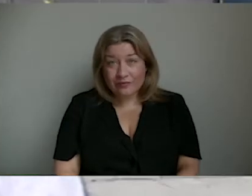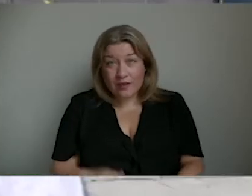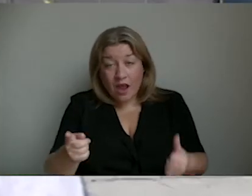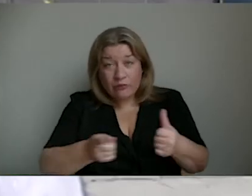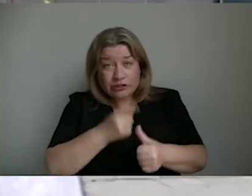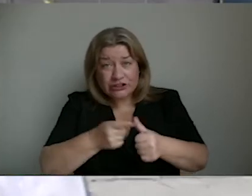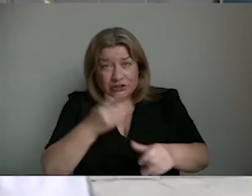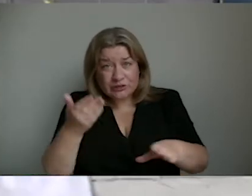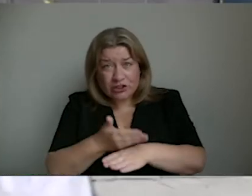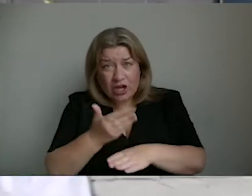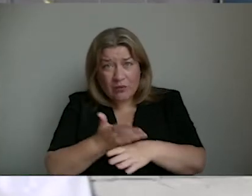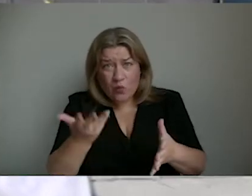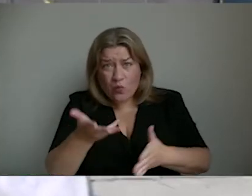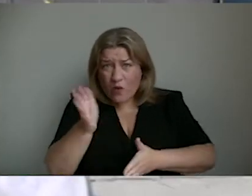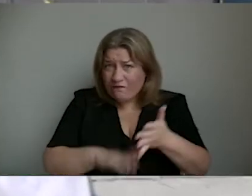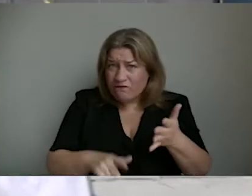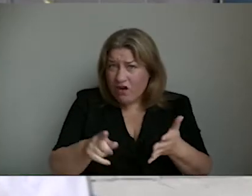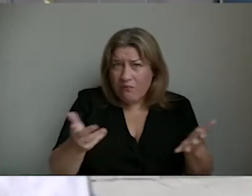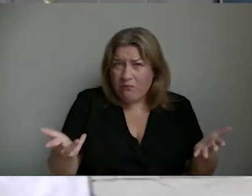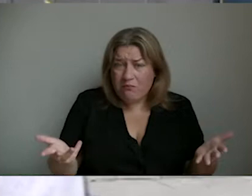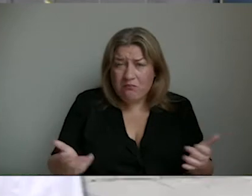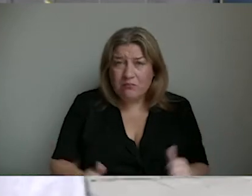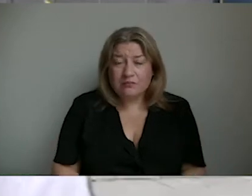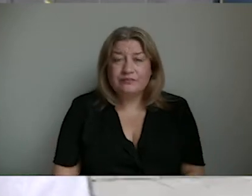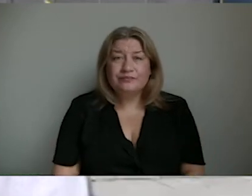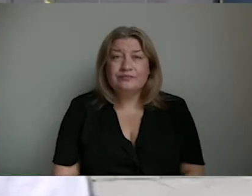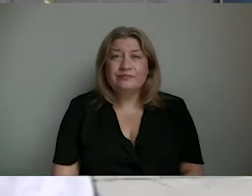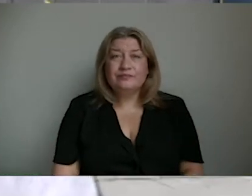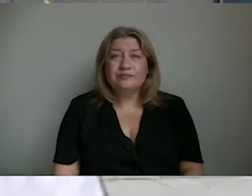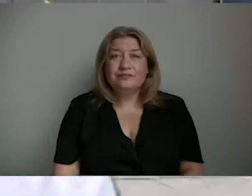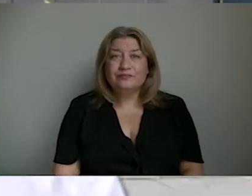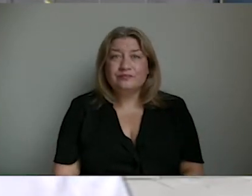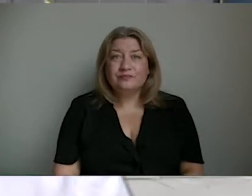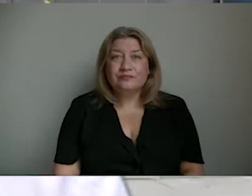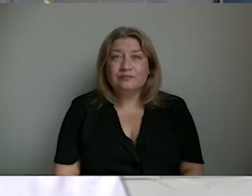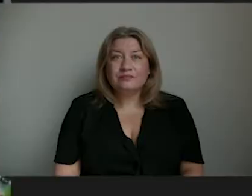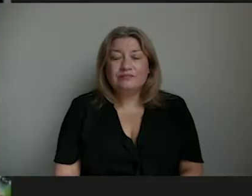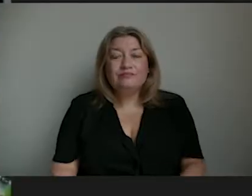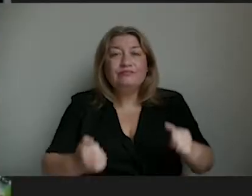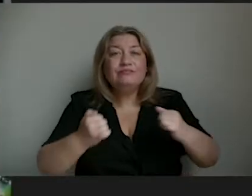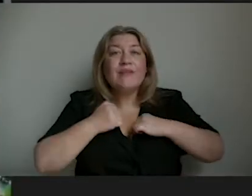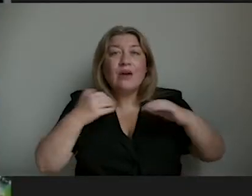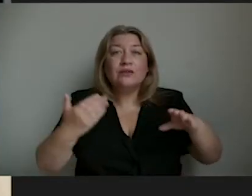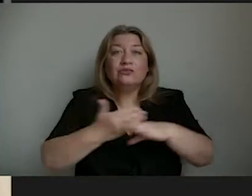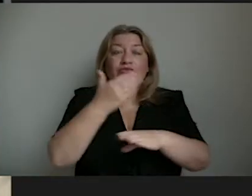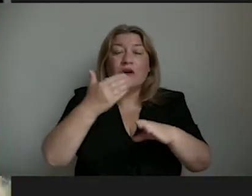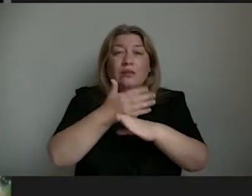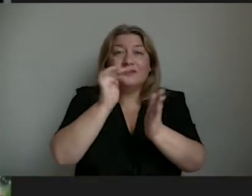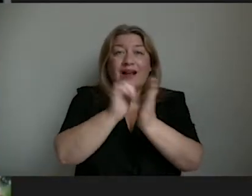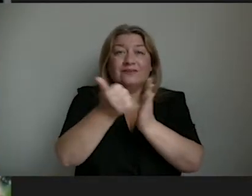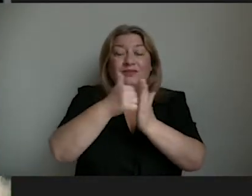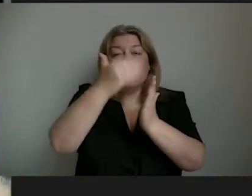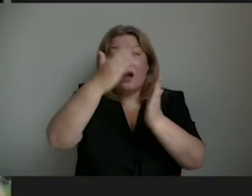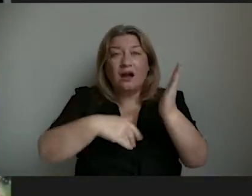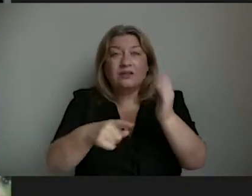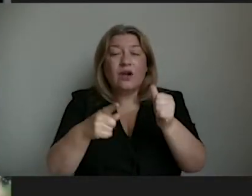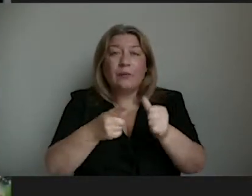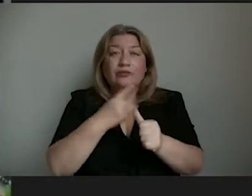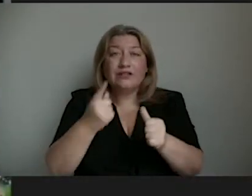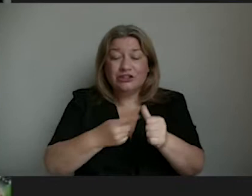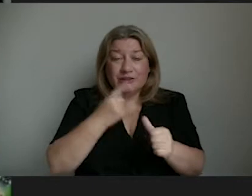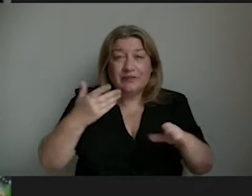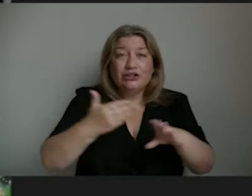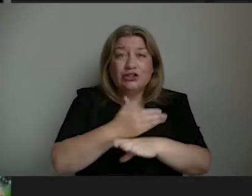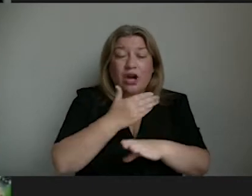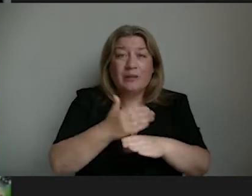And where do you find apprenticeship jobs? Where can you find the vacancies? Okay, so all of our vacancies are actually